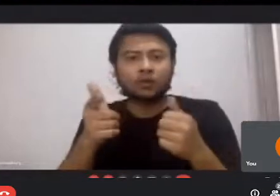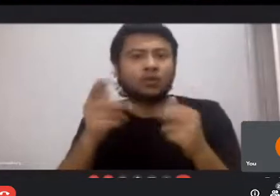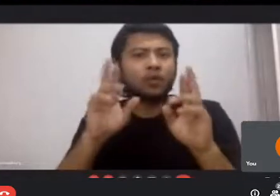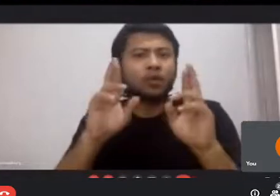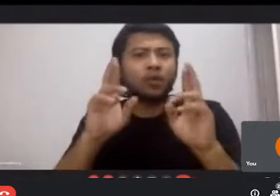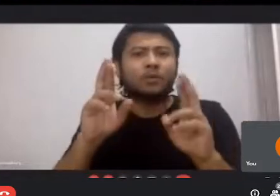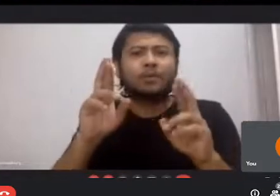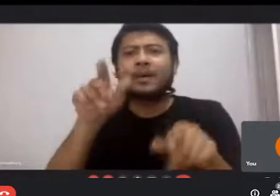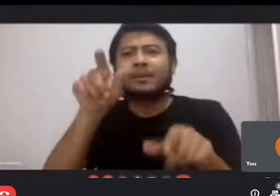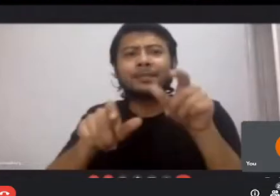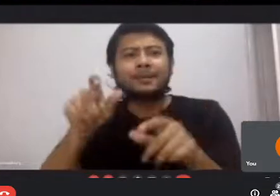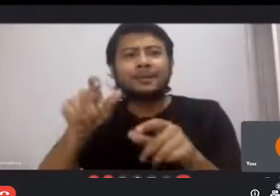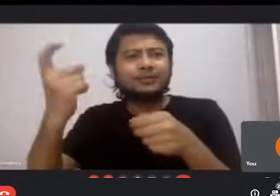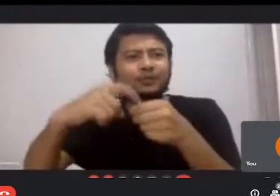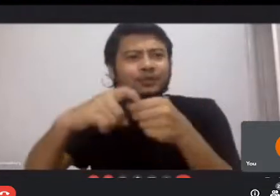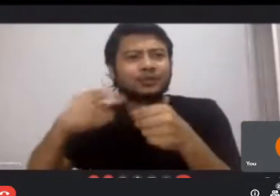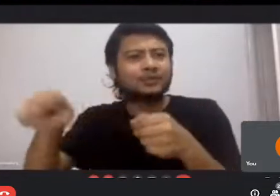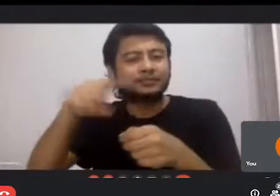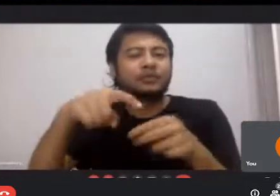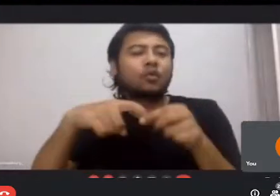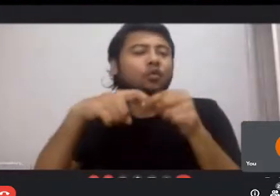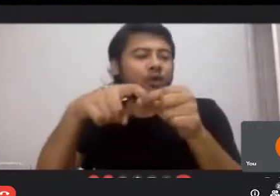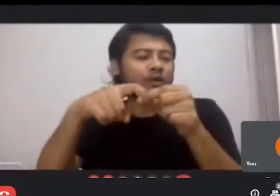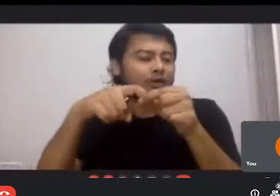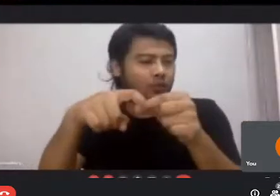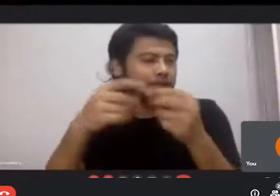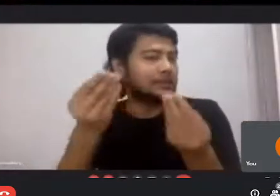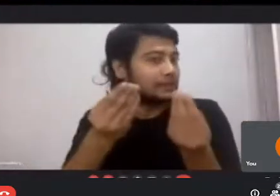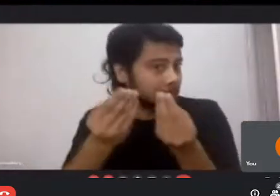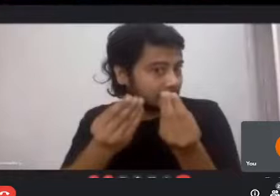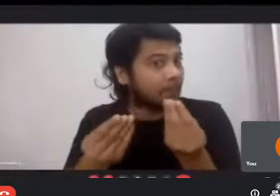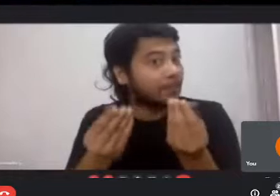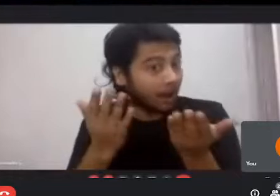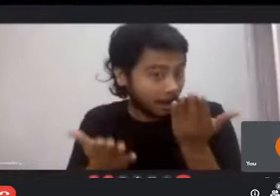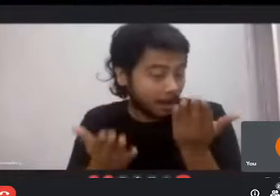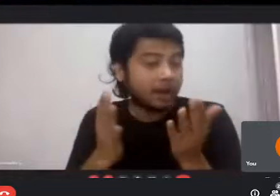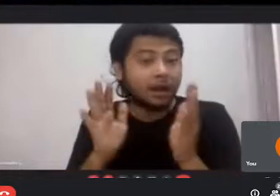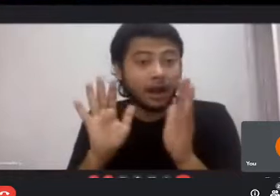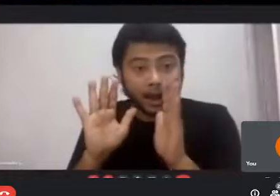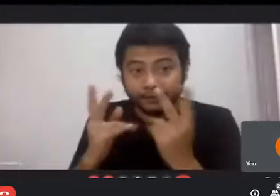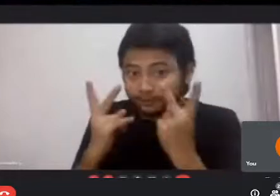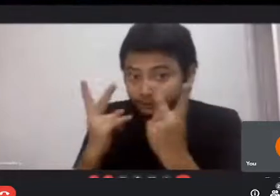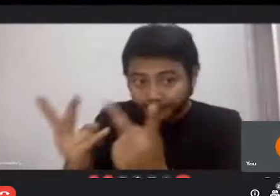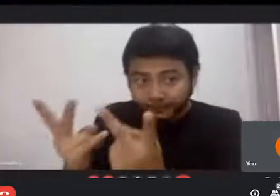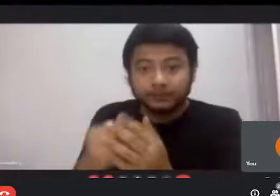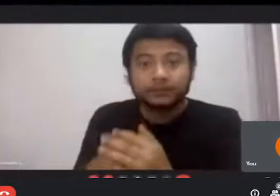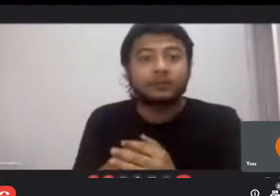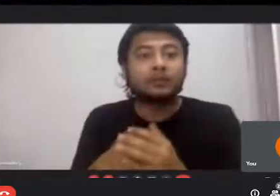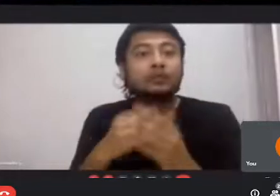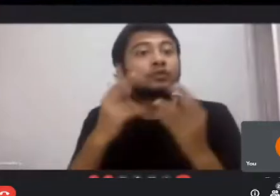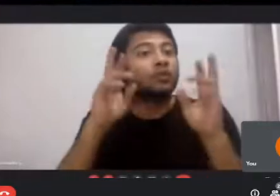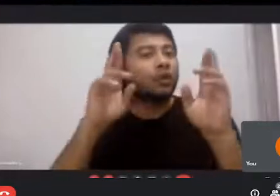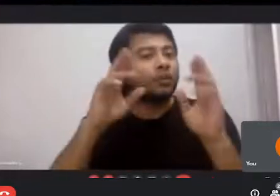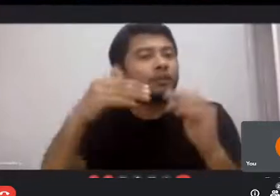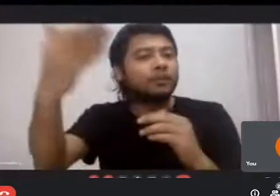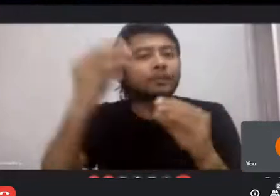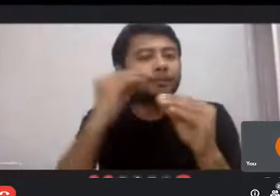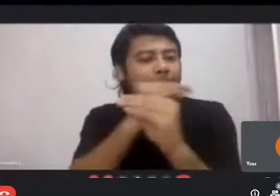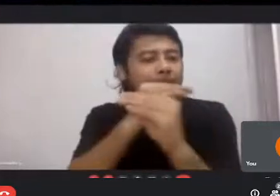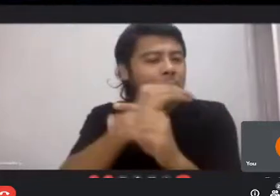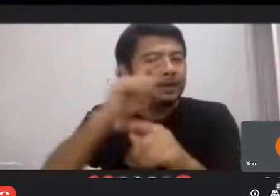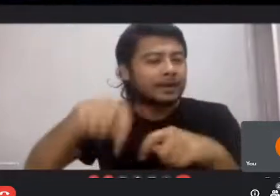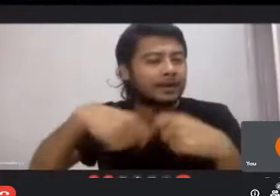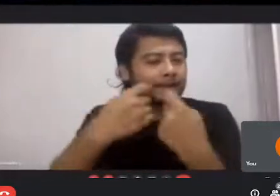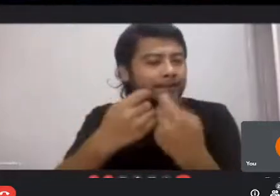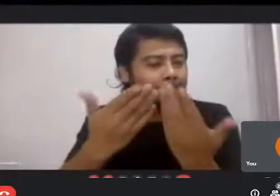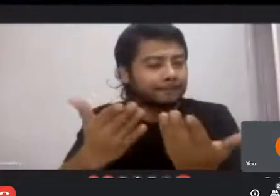to add a few more things like what we could do in CIL with you people, or maybe we can have an open discussion. There are